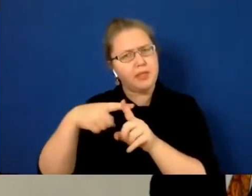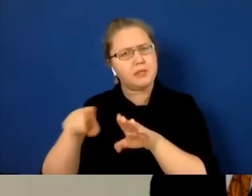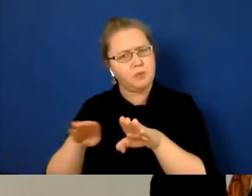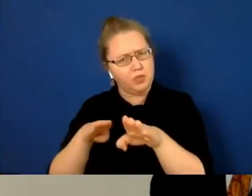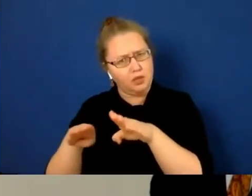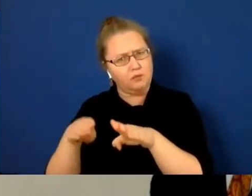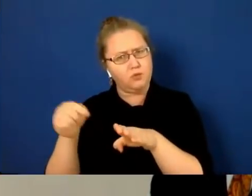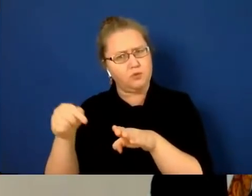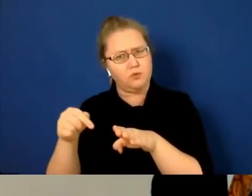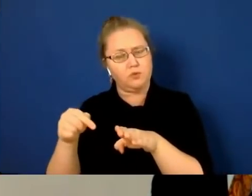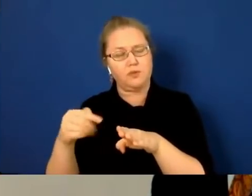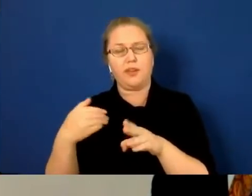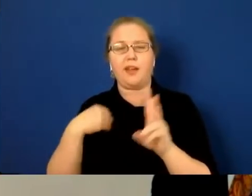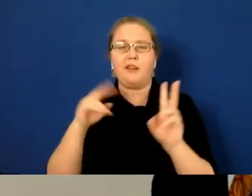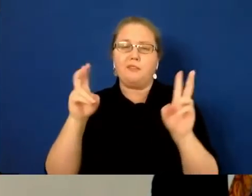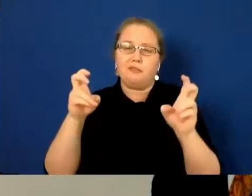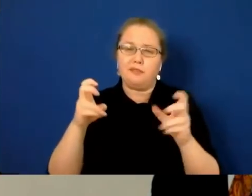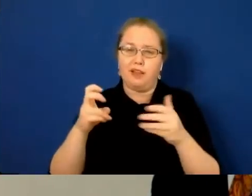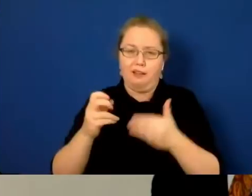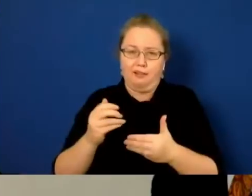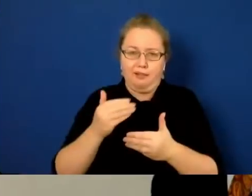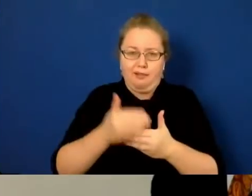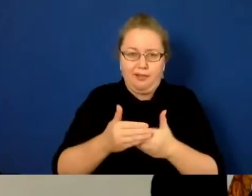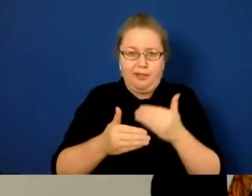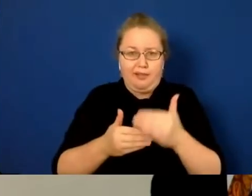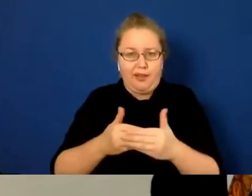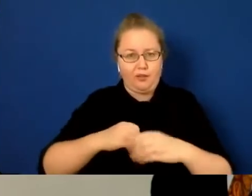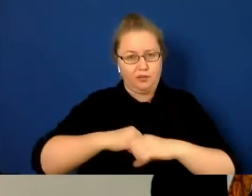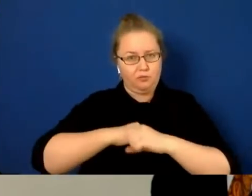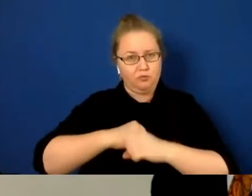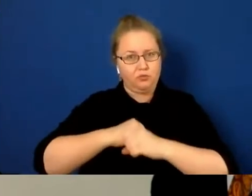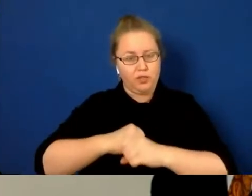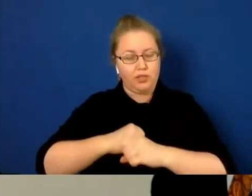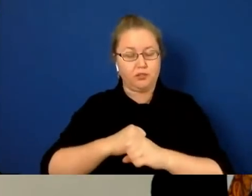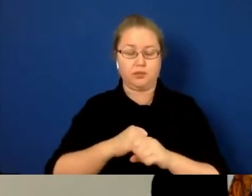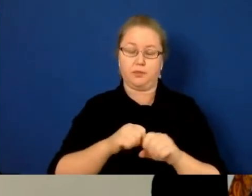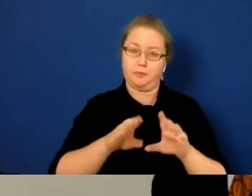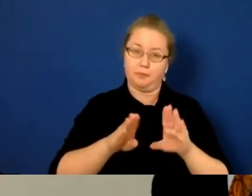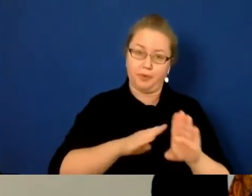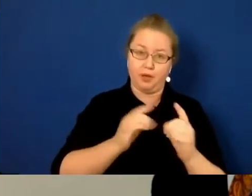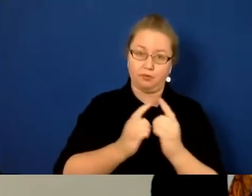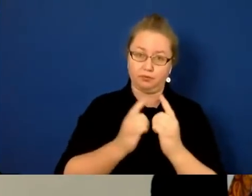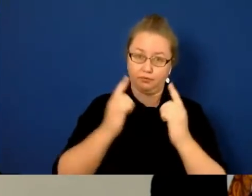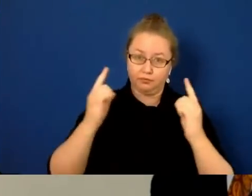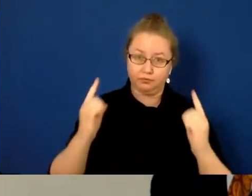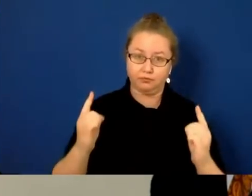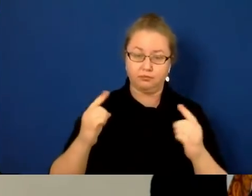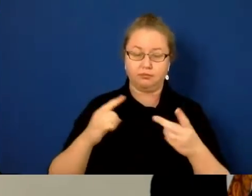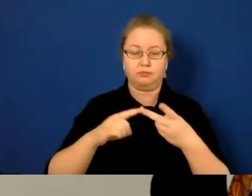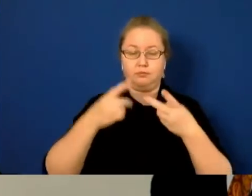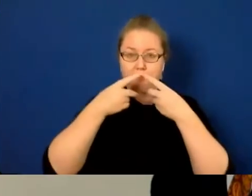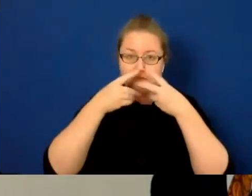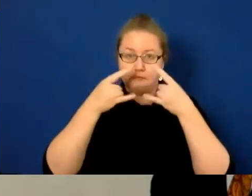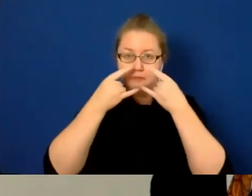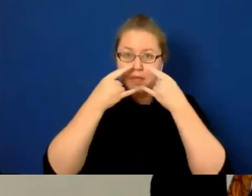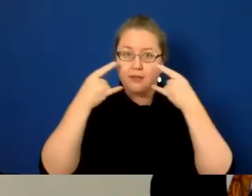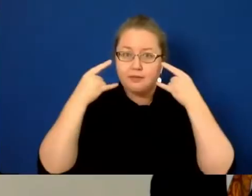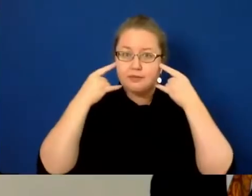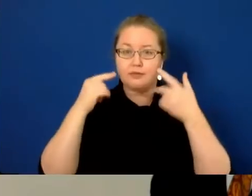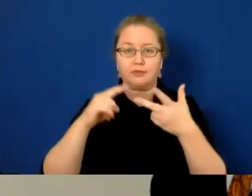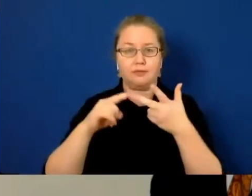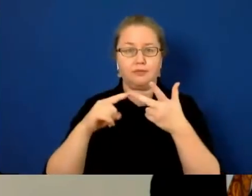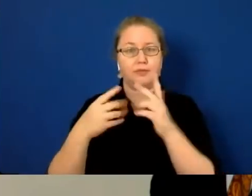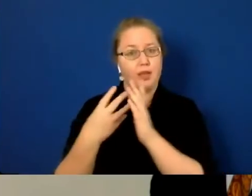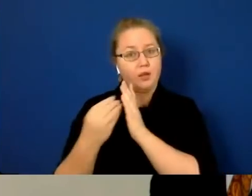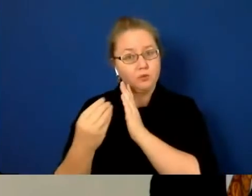to a provincial order. I guess my question is, what's your reaction to their request for that? And if you would not, would you consider